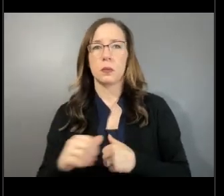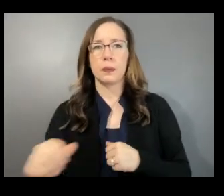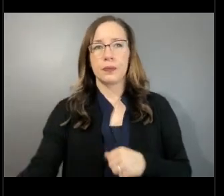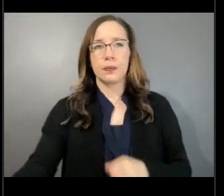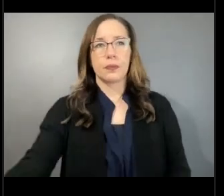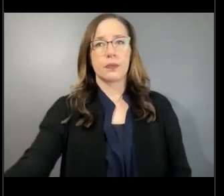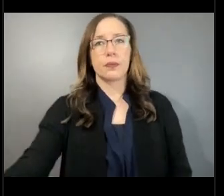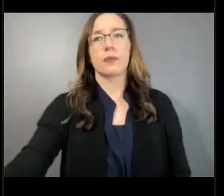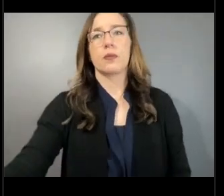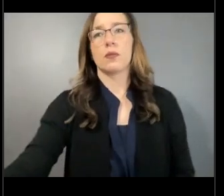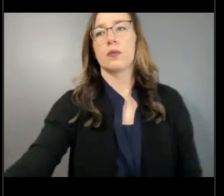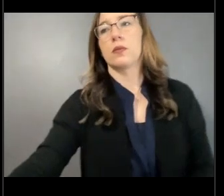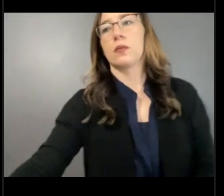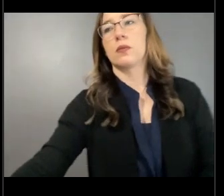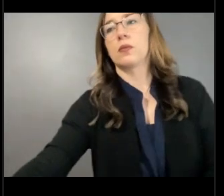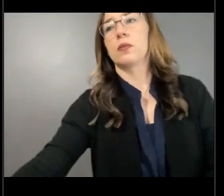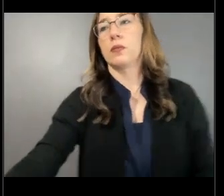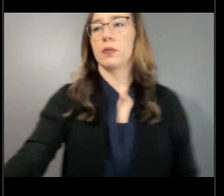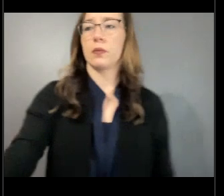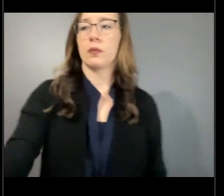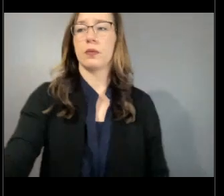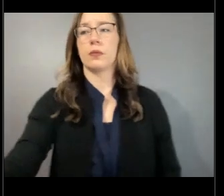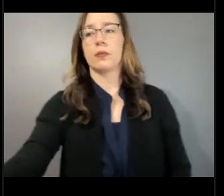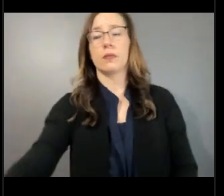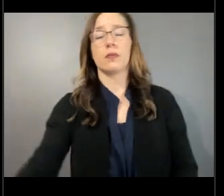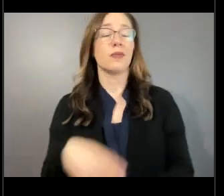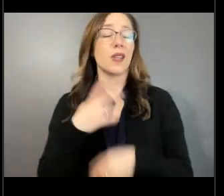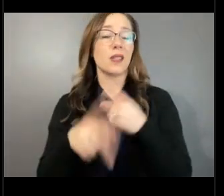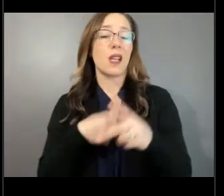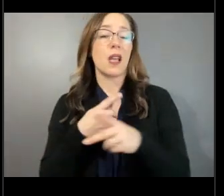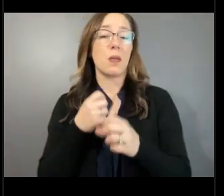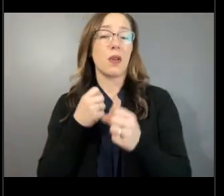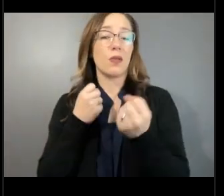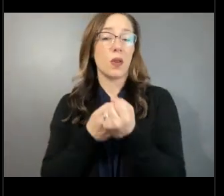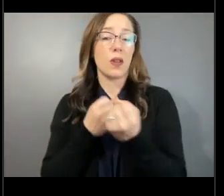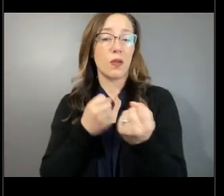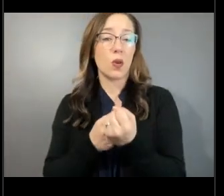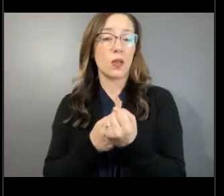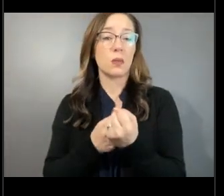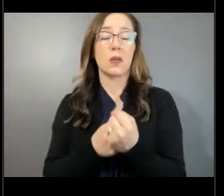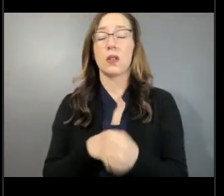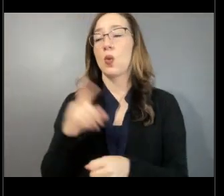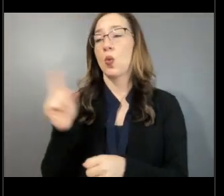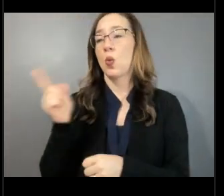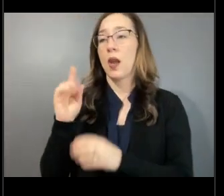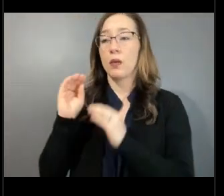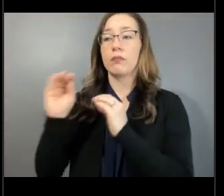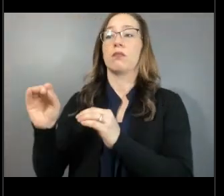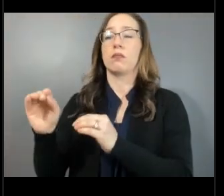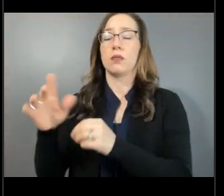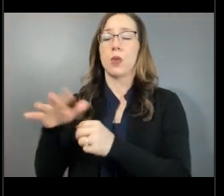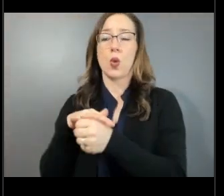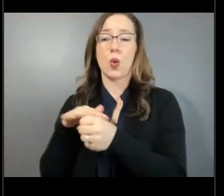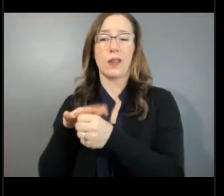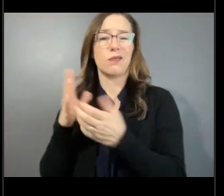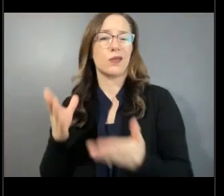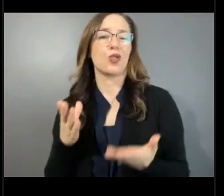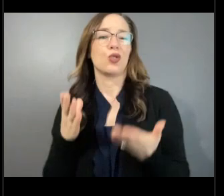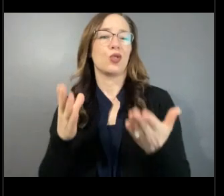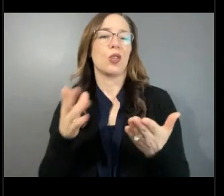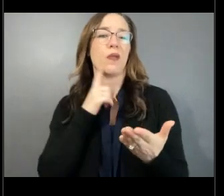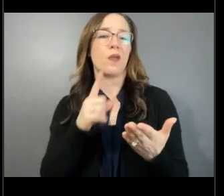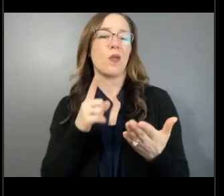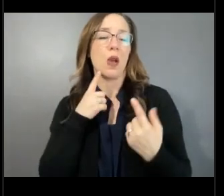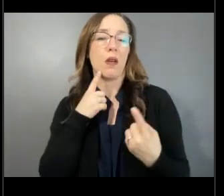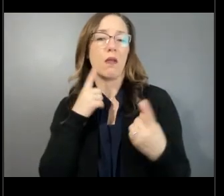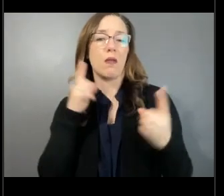The type of reinforcing should be described, where the reinforcing is located, and suggestions for the most